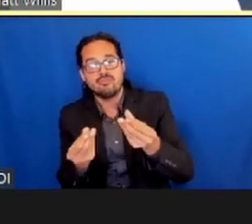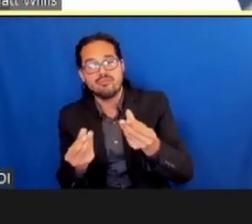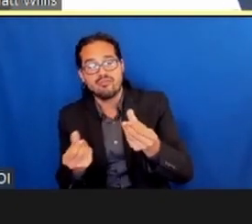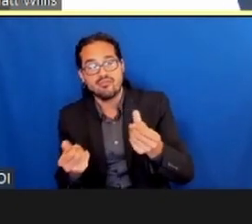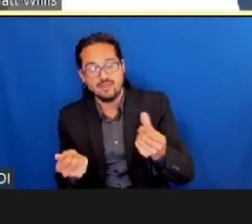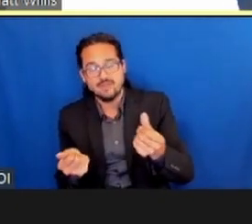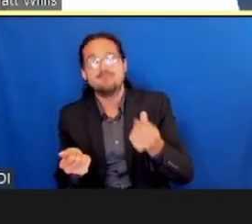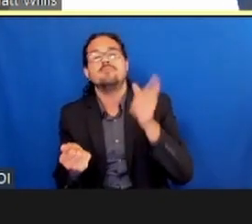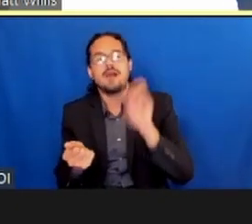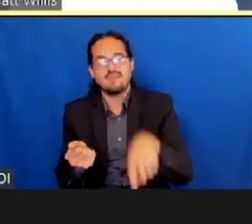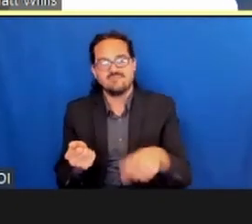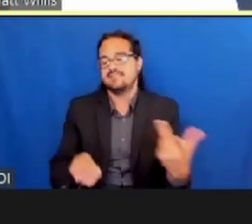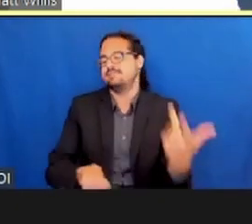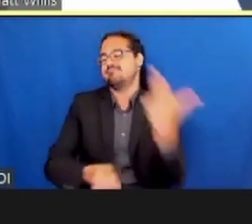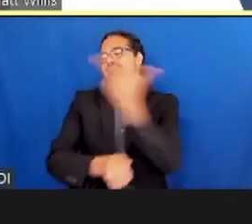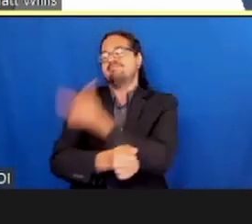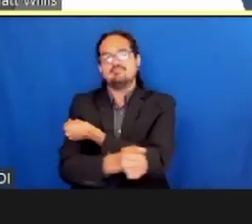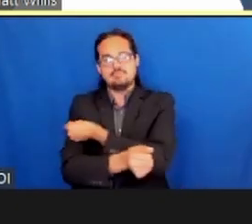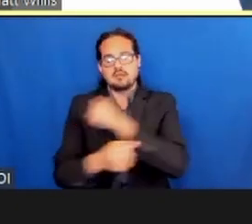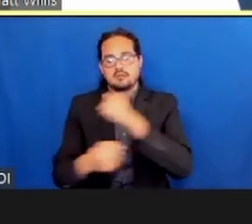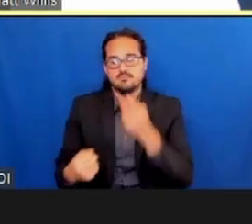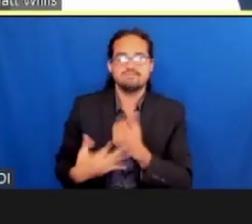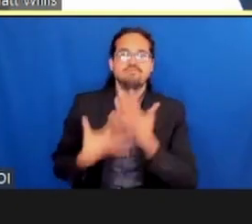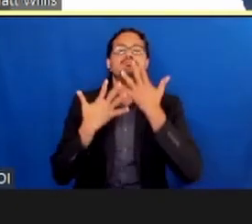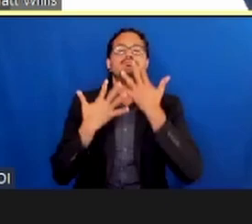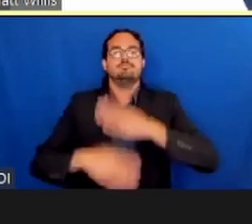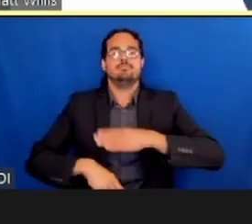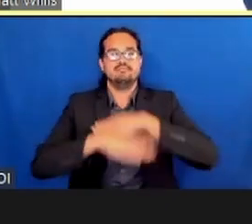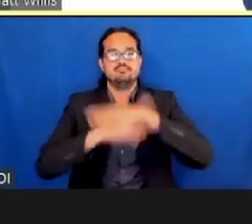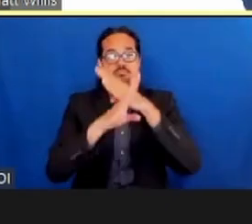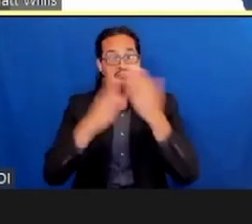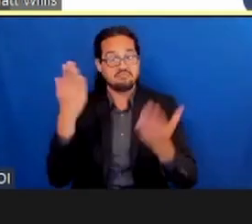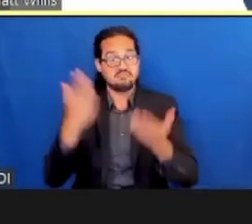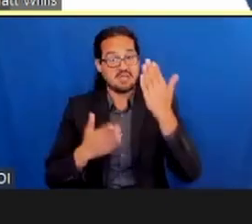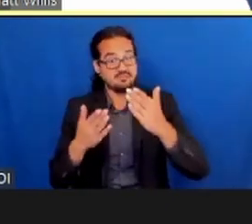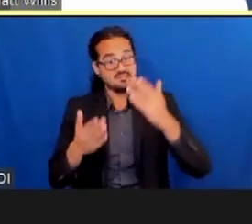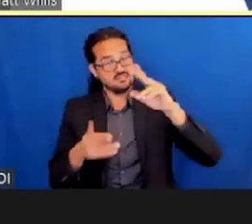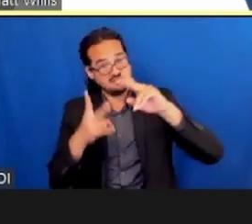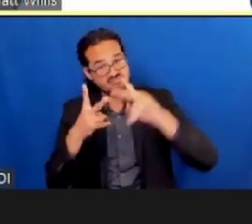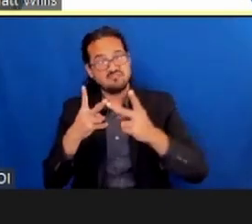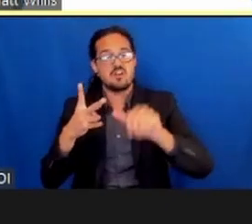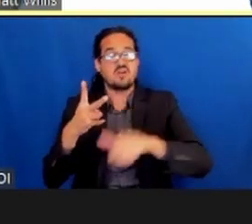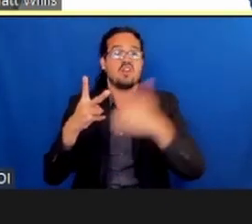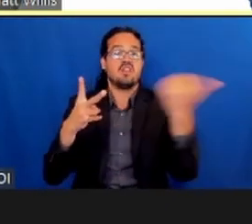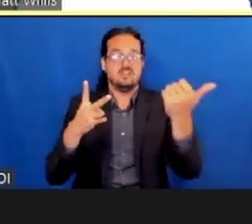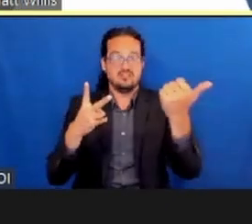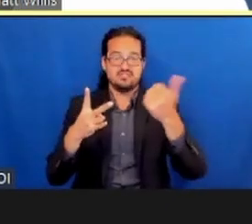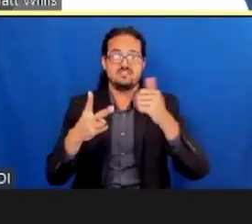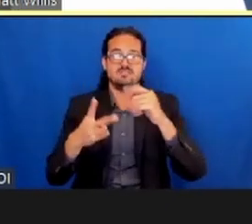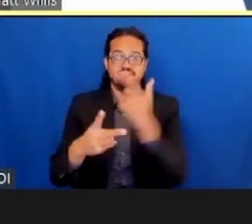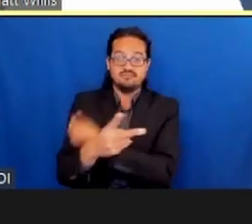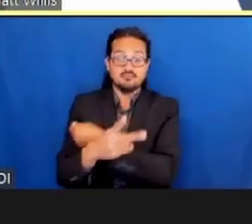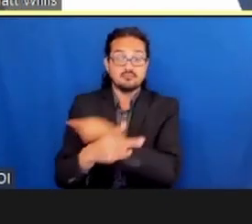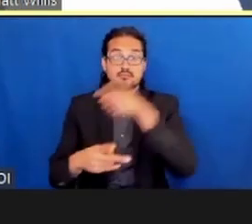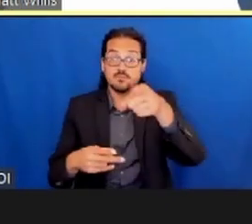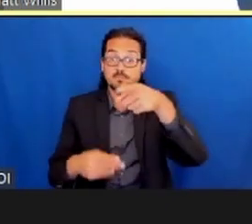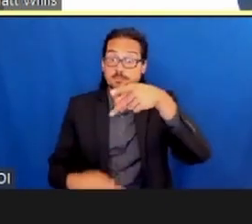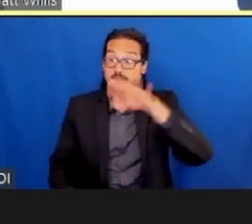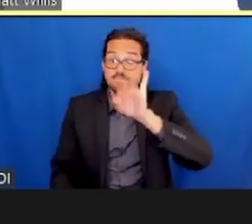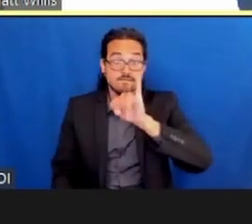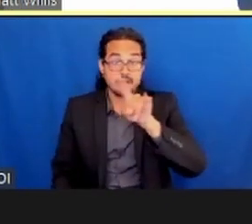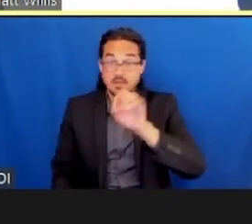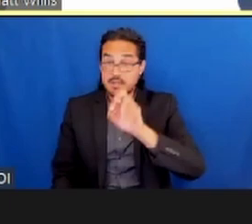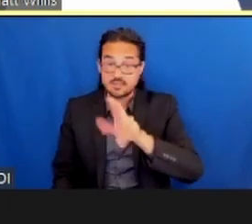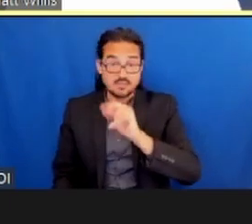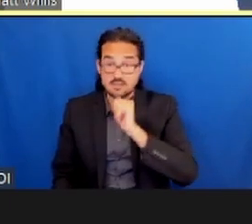existing product. So you might need to come in for a third dose of the Pfizer or Moderna. Or if there's new variants, as I mentioned, we might